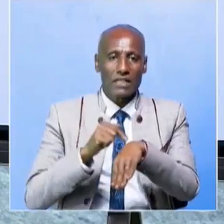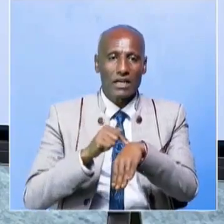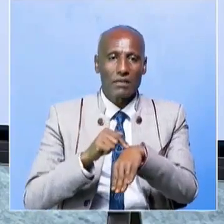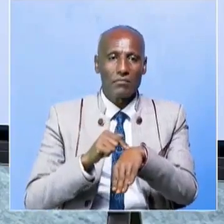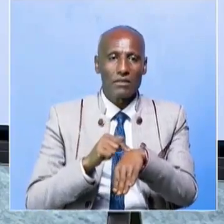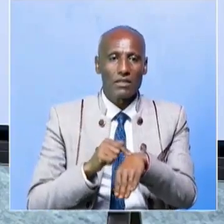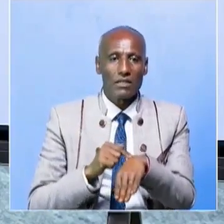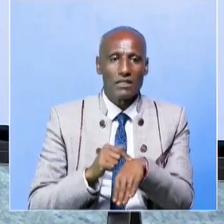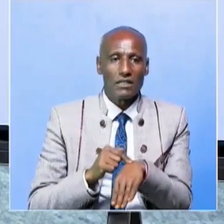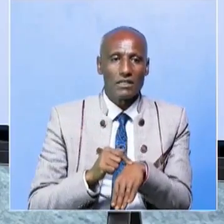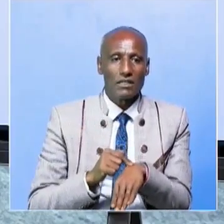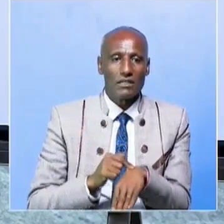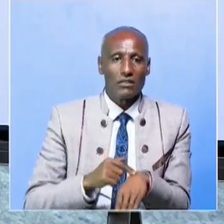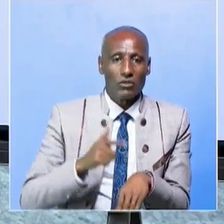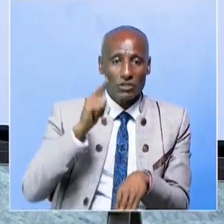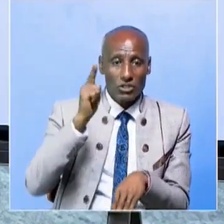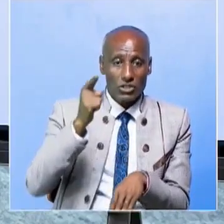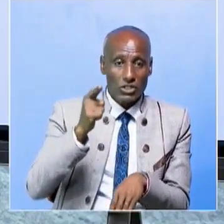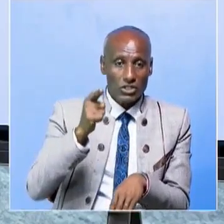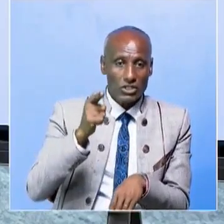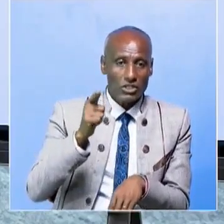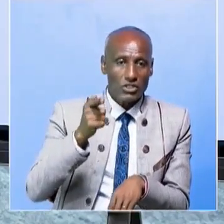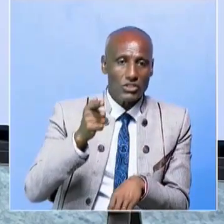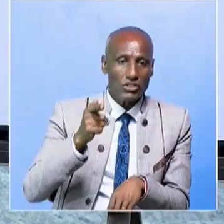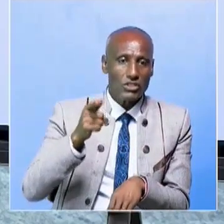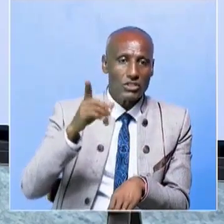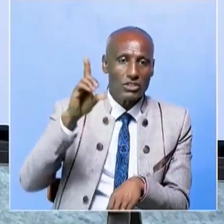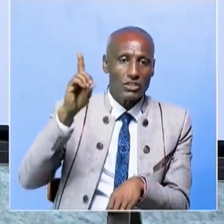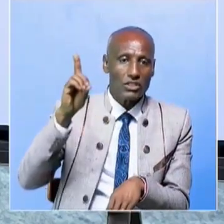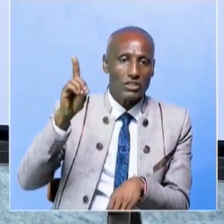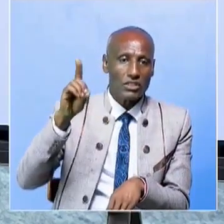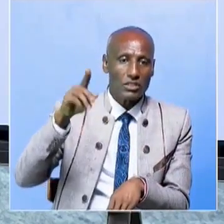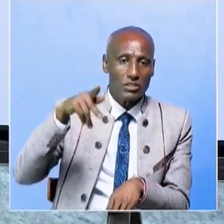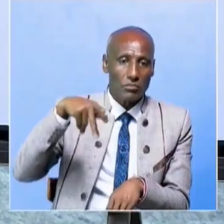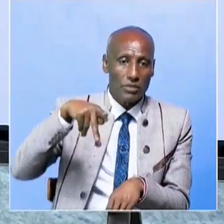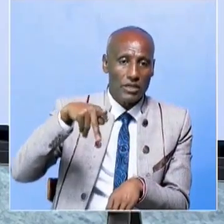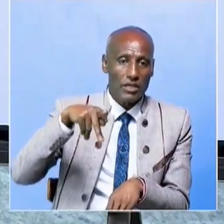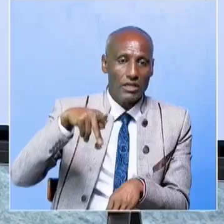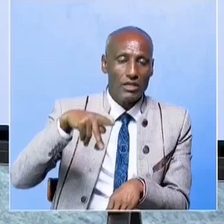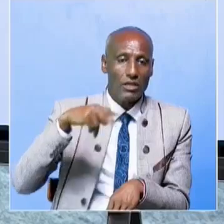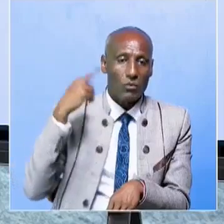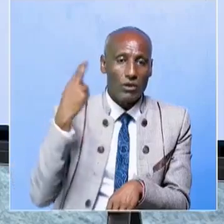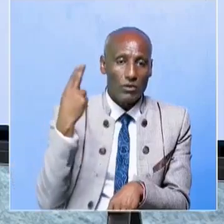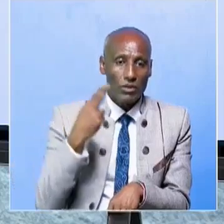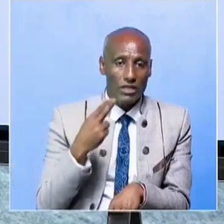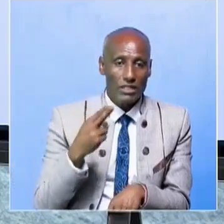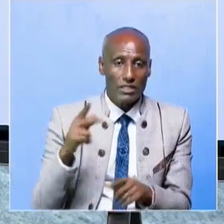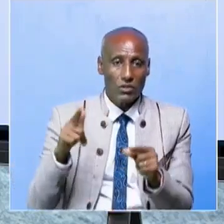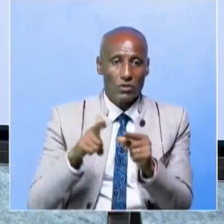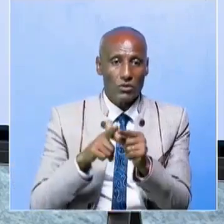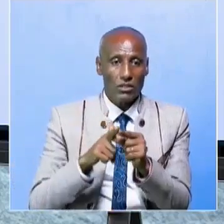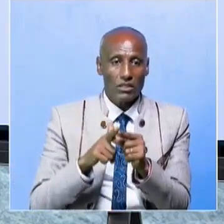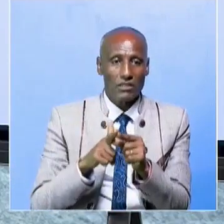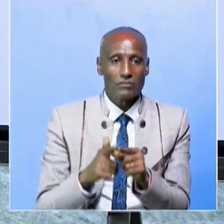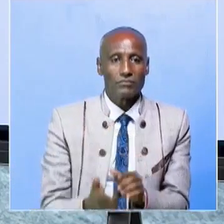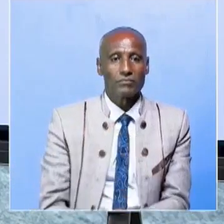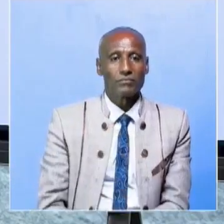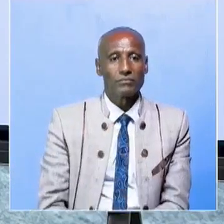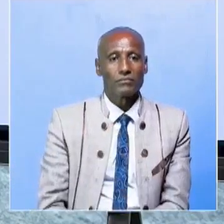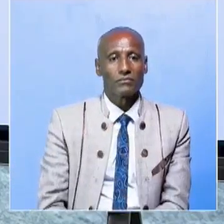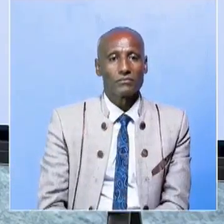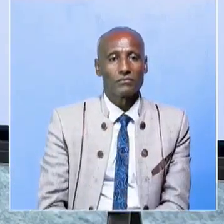talking about a GDP of a country, they use this word. Okay, our next word